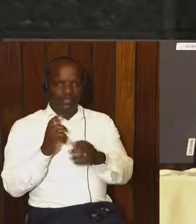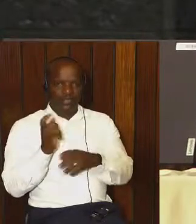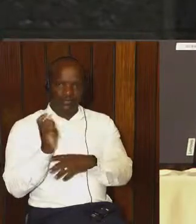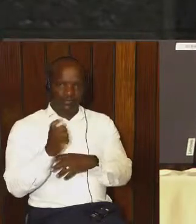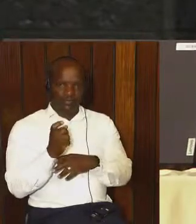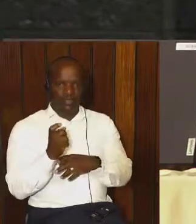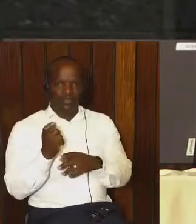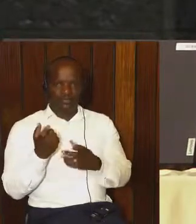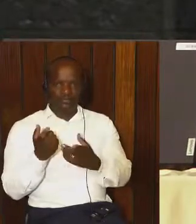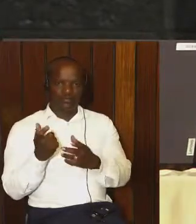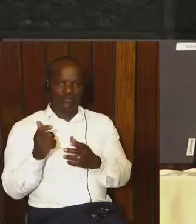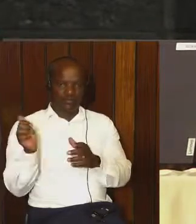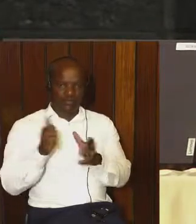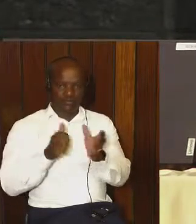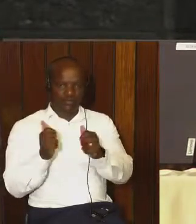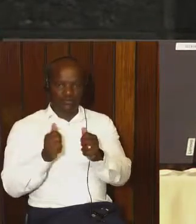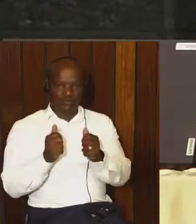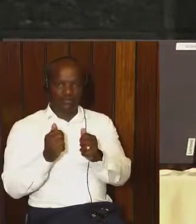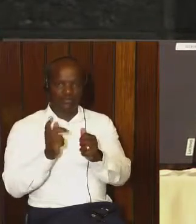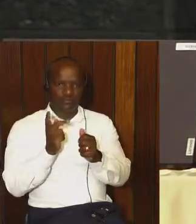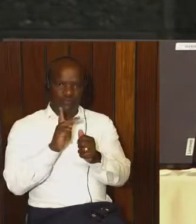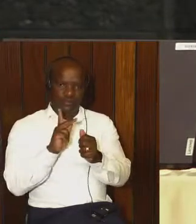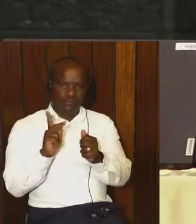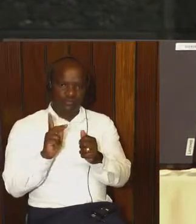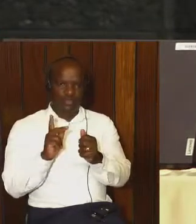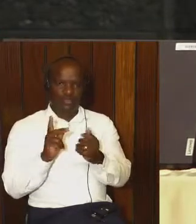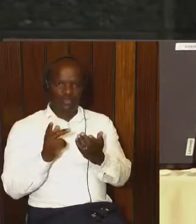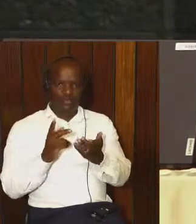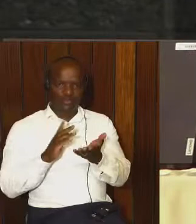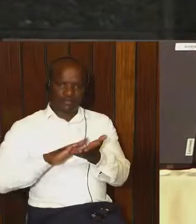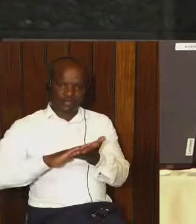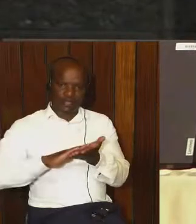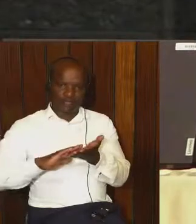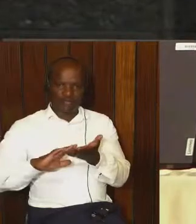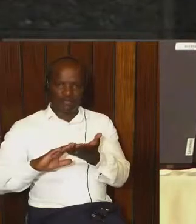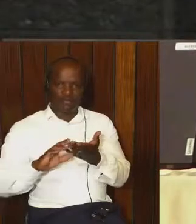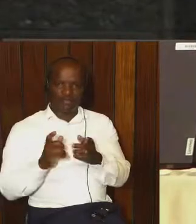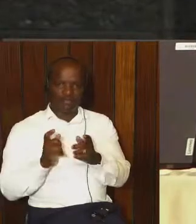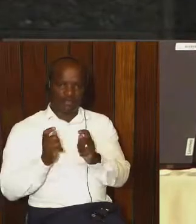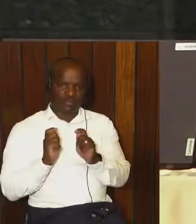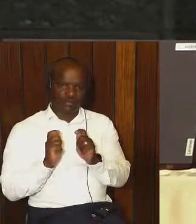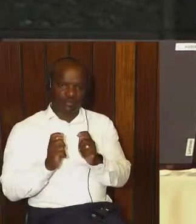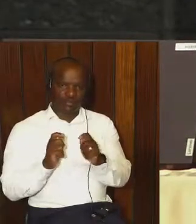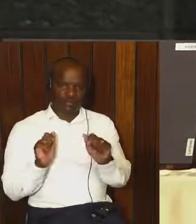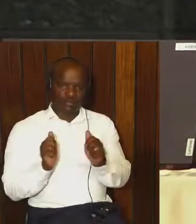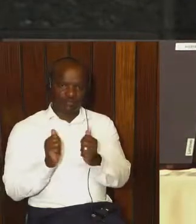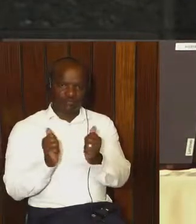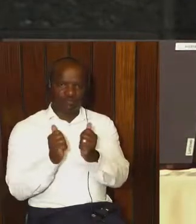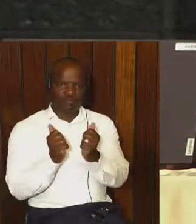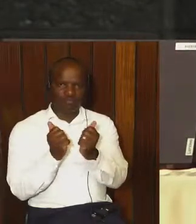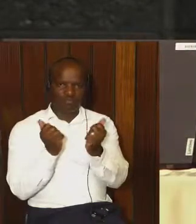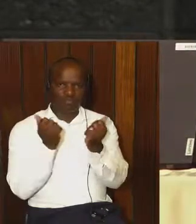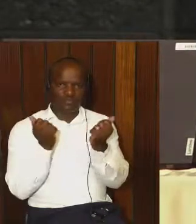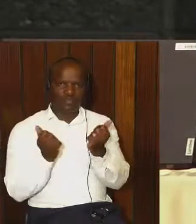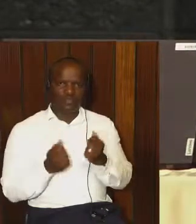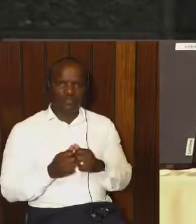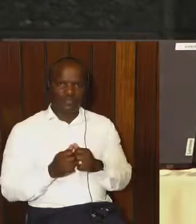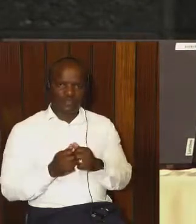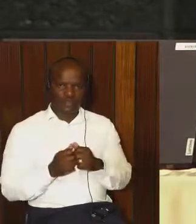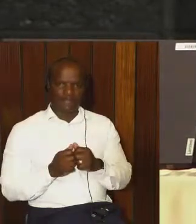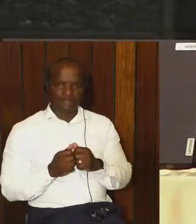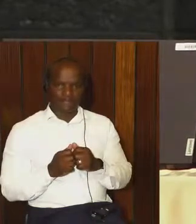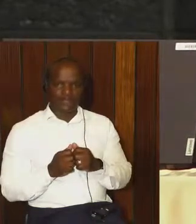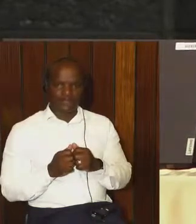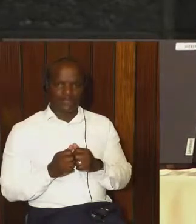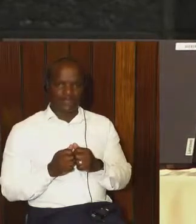and we see the results in terms of the smoothness and the effectiveness of the GMA in that. So they